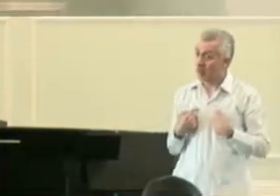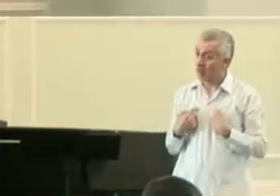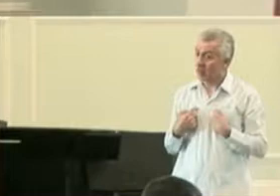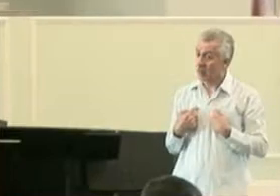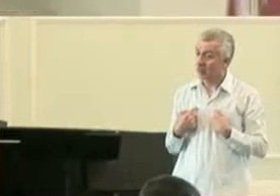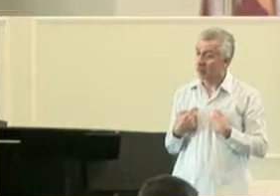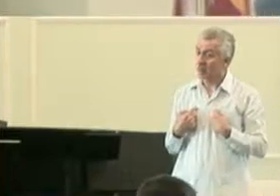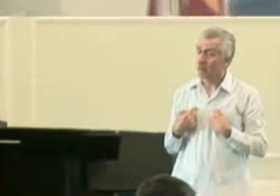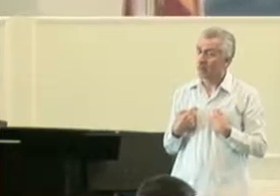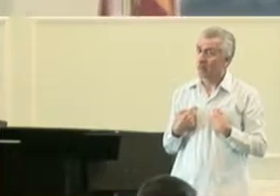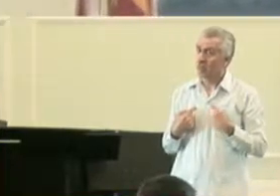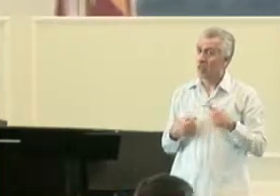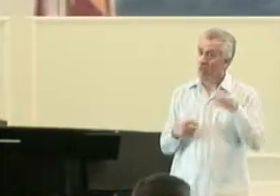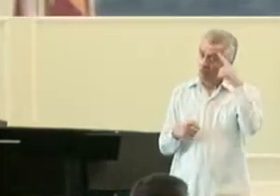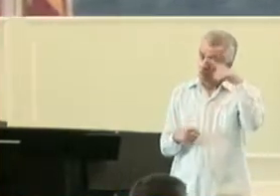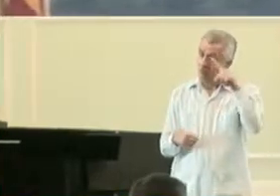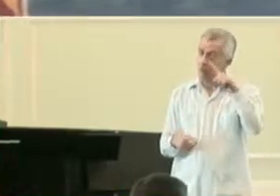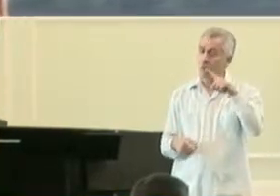in the mission of the church?